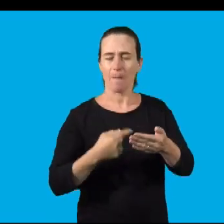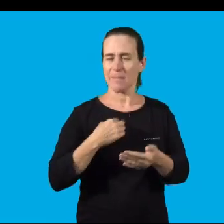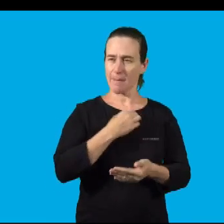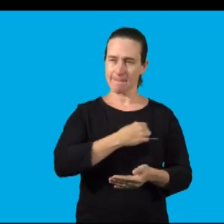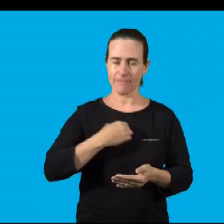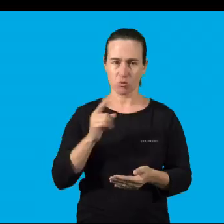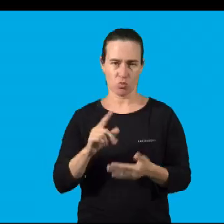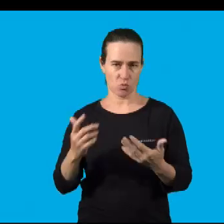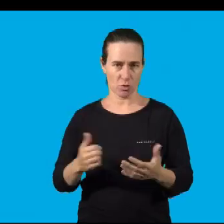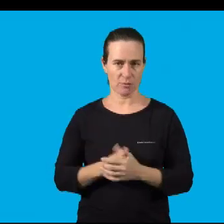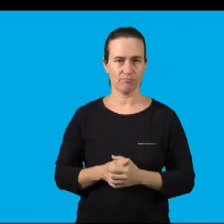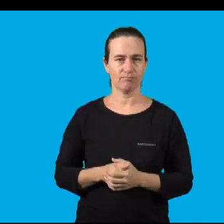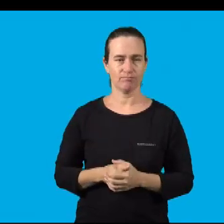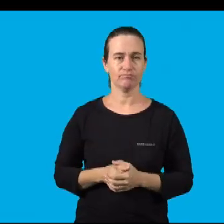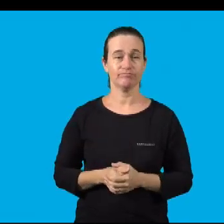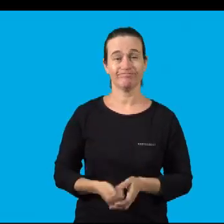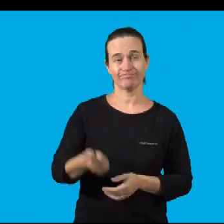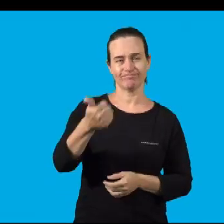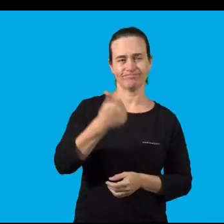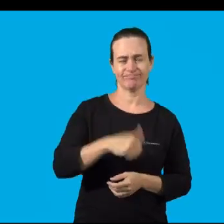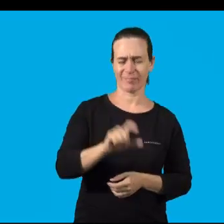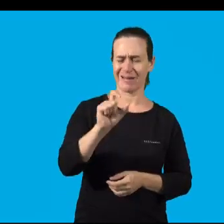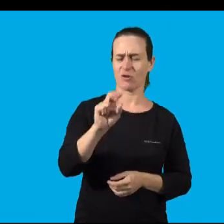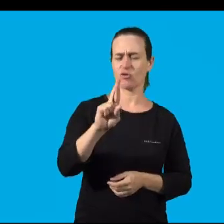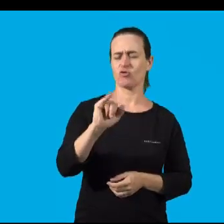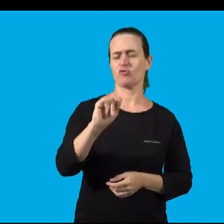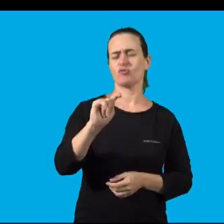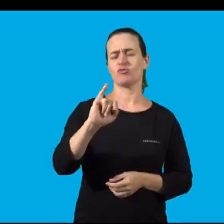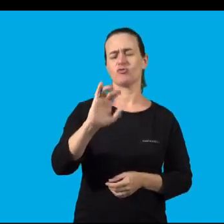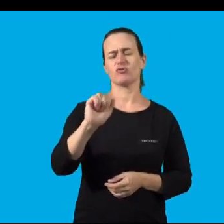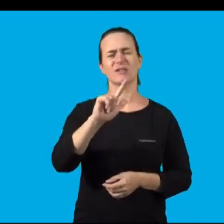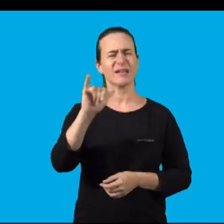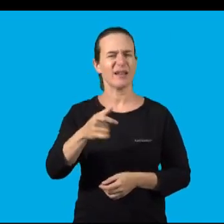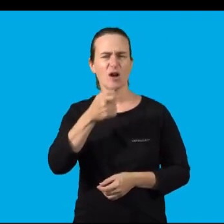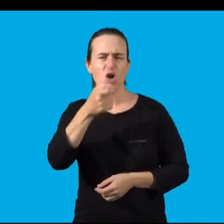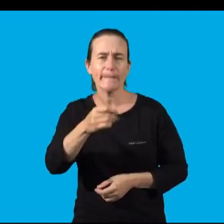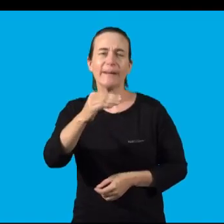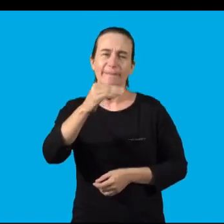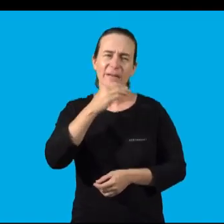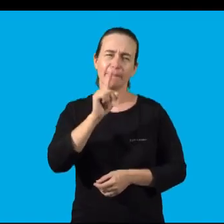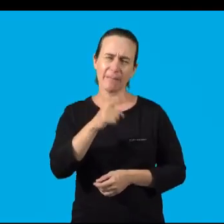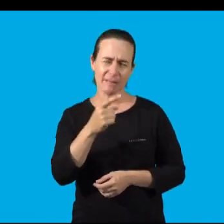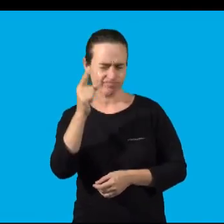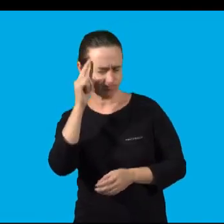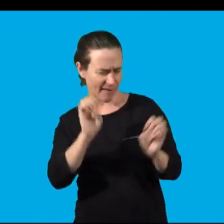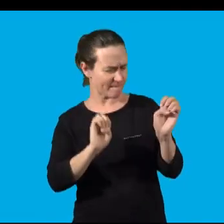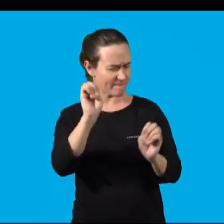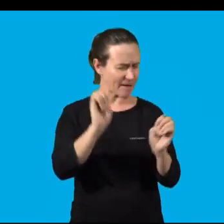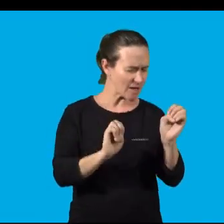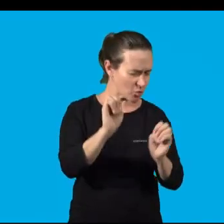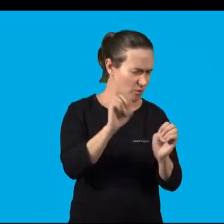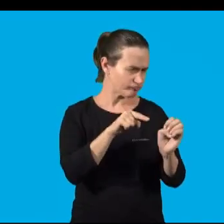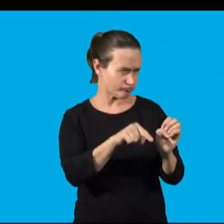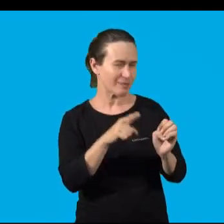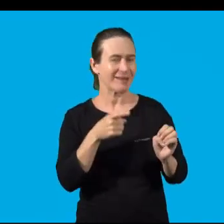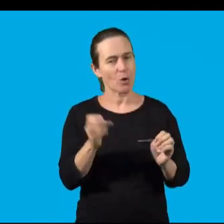been described and then explain it. A critically comment on question requires learners to provide an evaluation